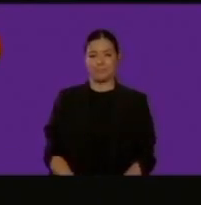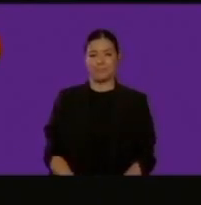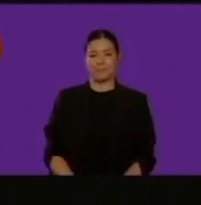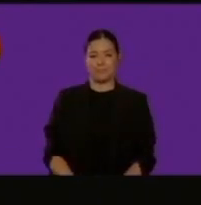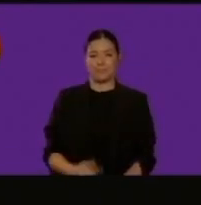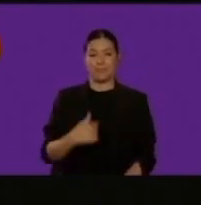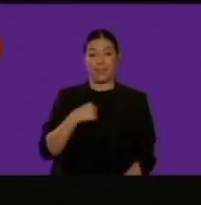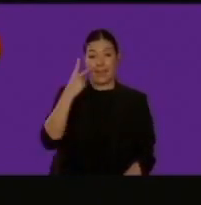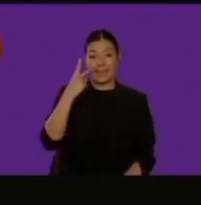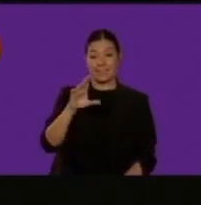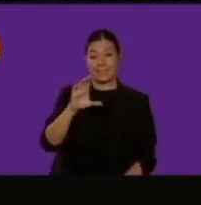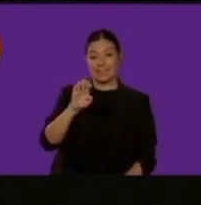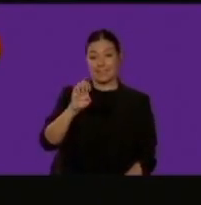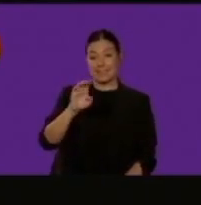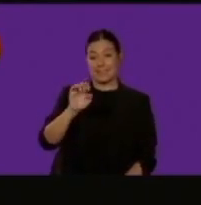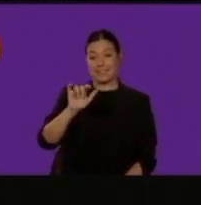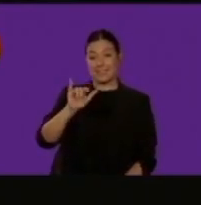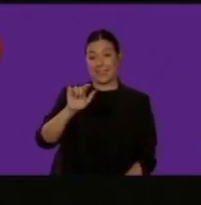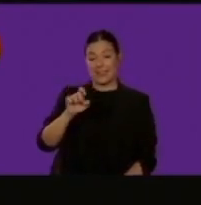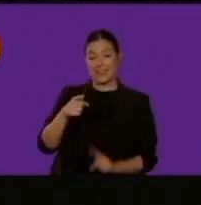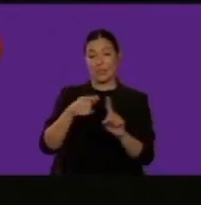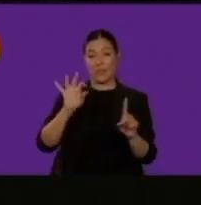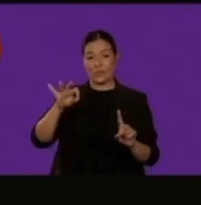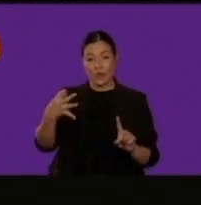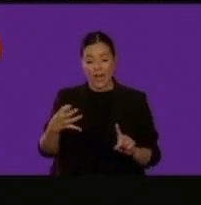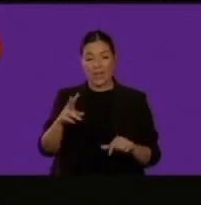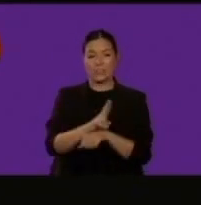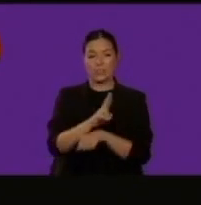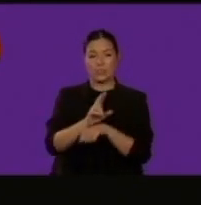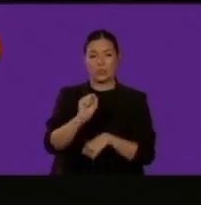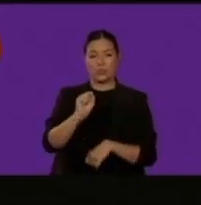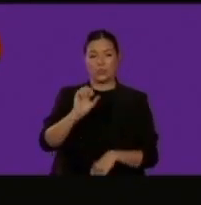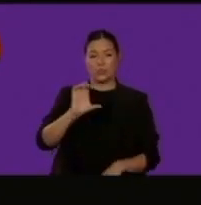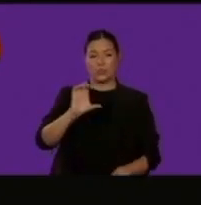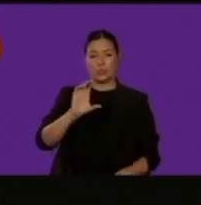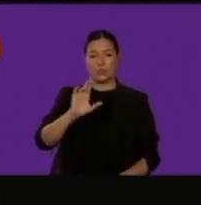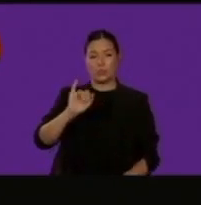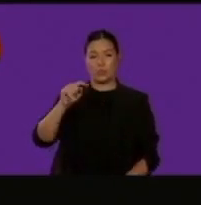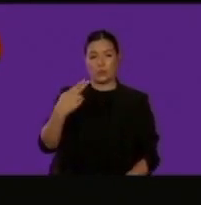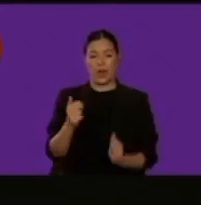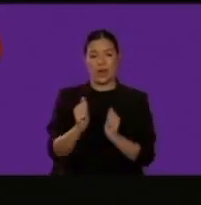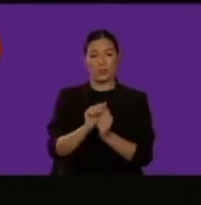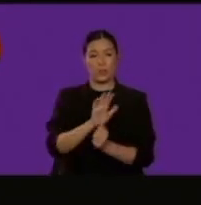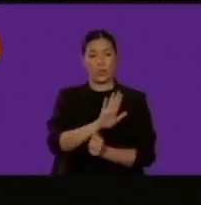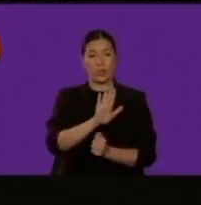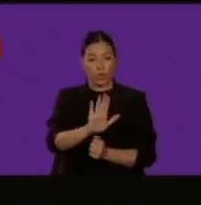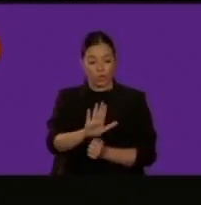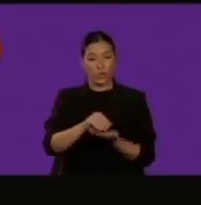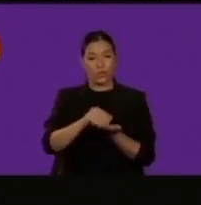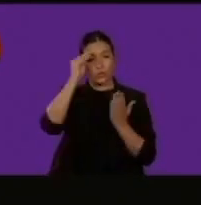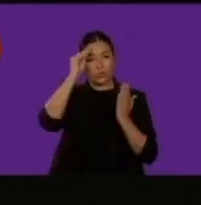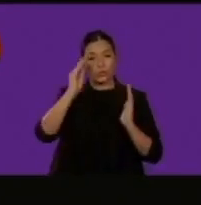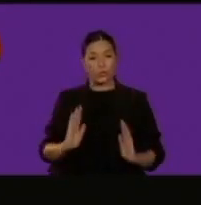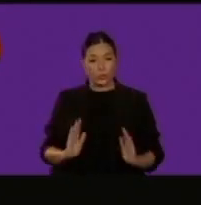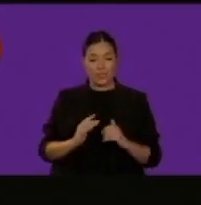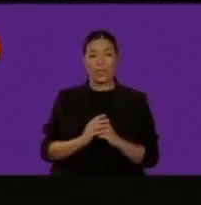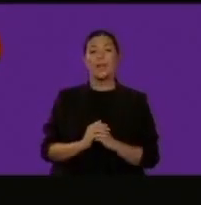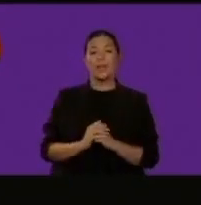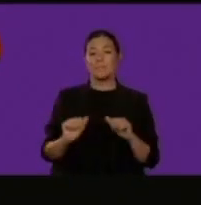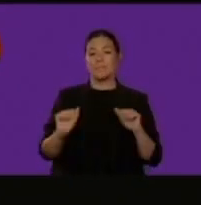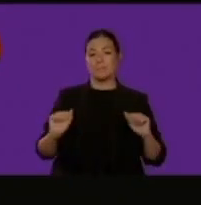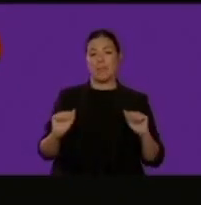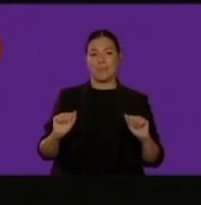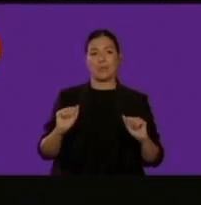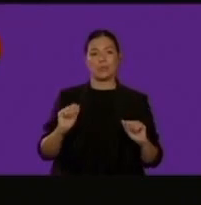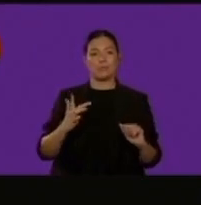That person says. Okay, and what about someone who has used Scratch for exploring their multiple identities? We want to know